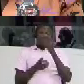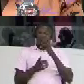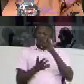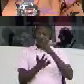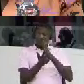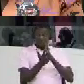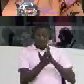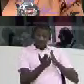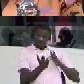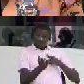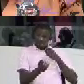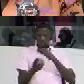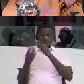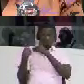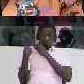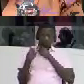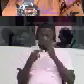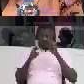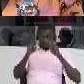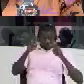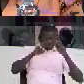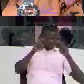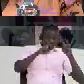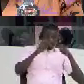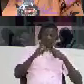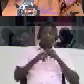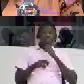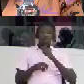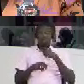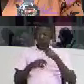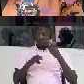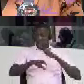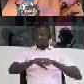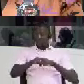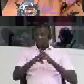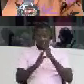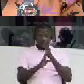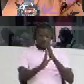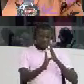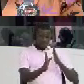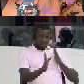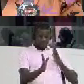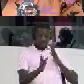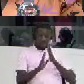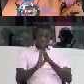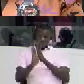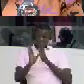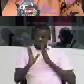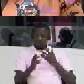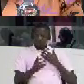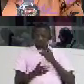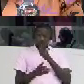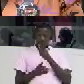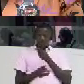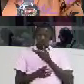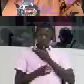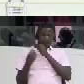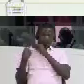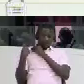who would supervise it and be in charge of the men during the parade. te ci jamono boobu tam yow yaay ki ko jiite te yaay joxe